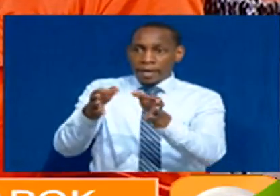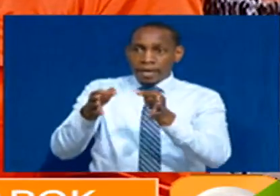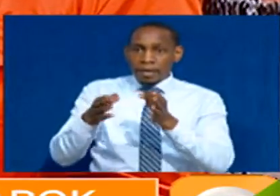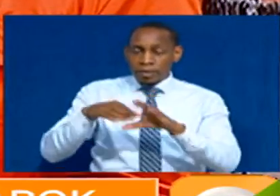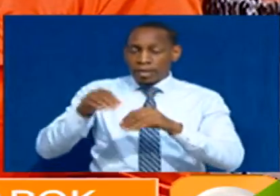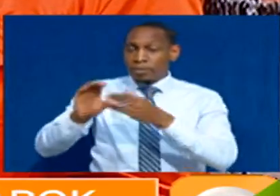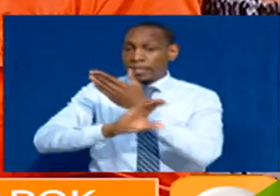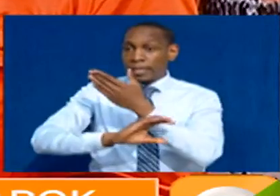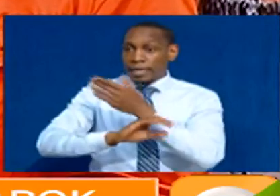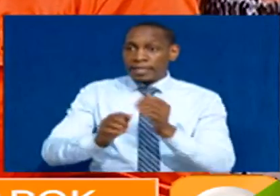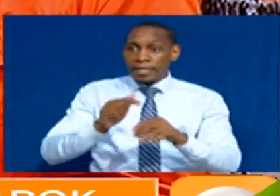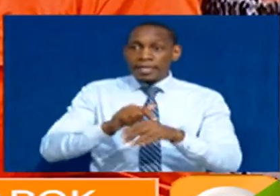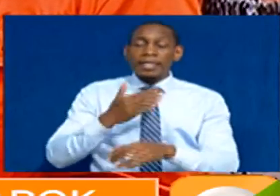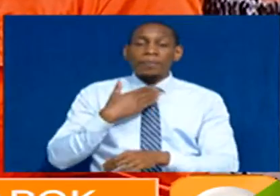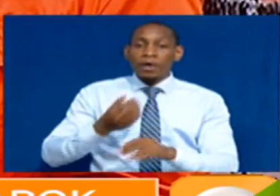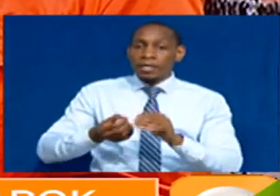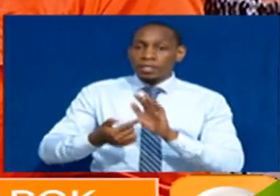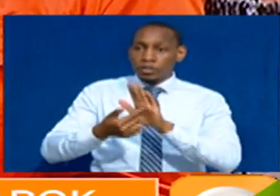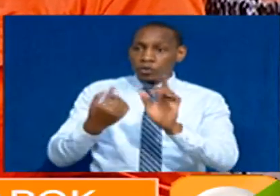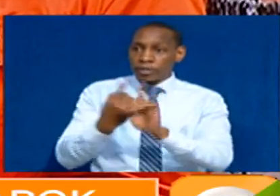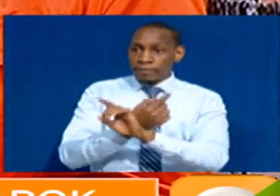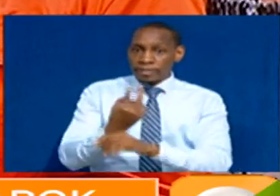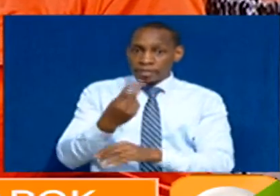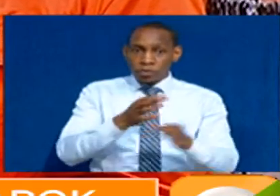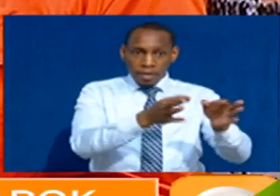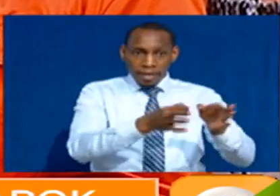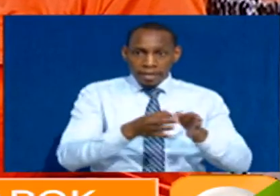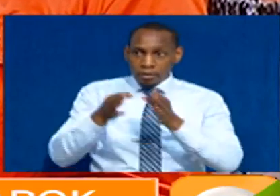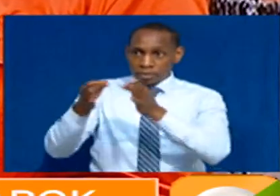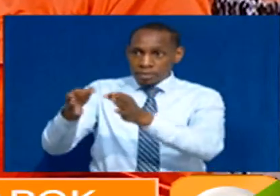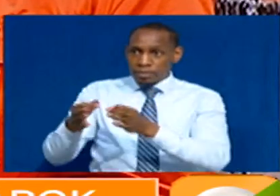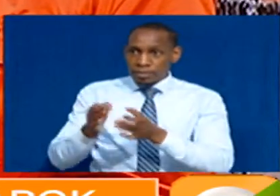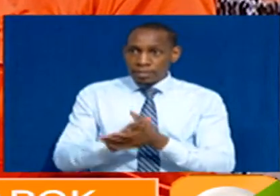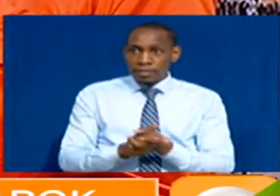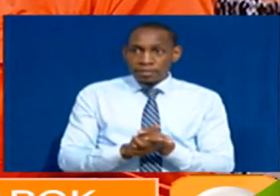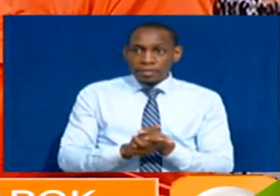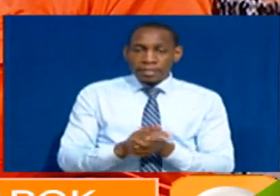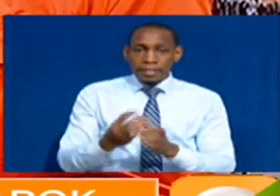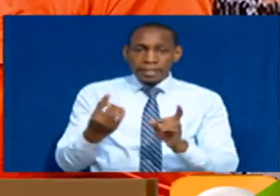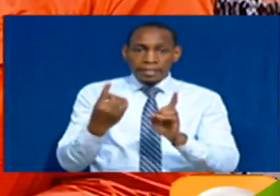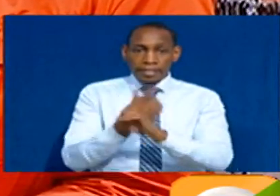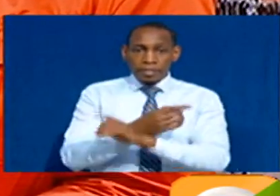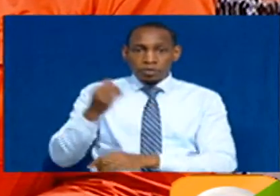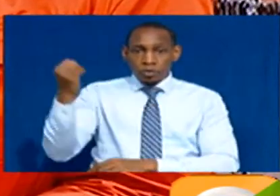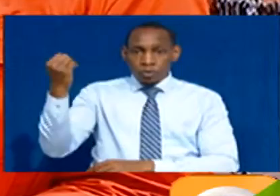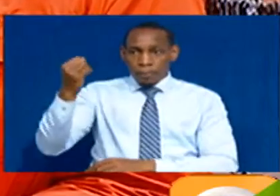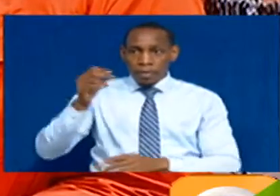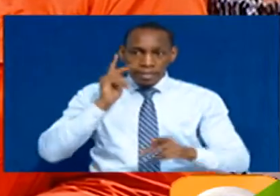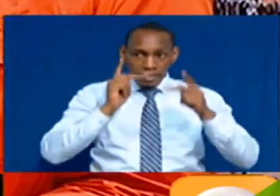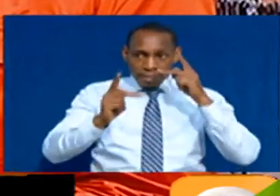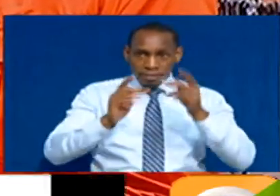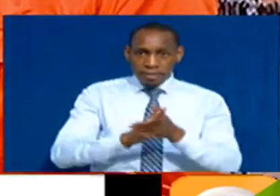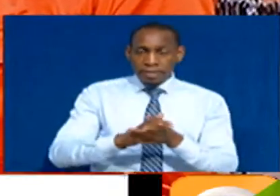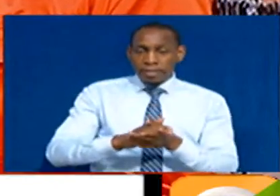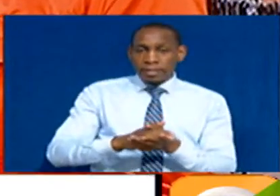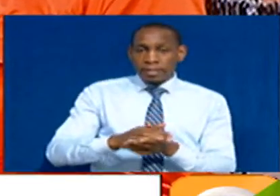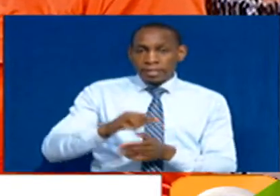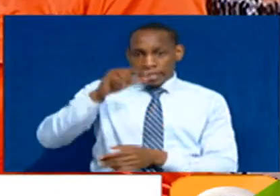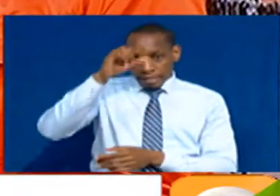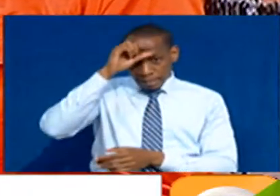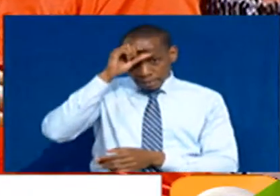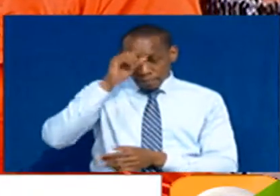out of the country. If he wants me to distinguish between the two, if I'll distinguish it from a political perspective or from a state